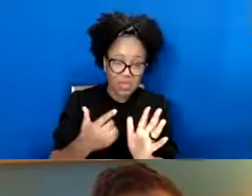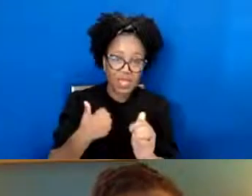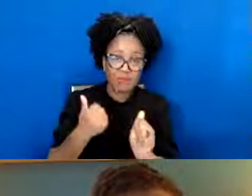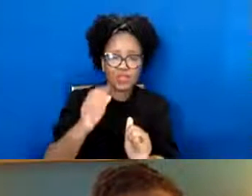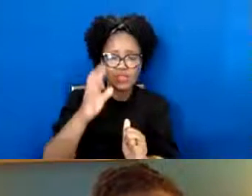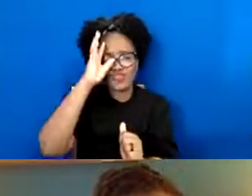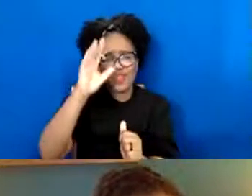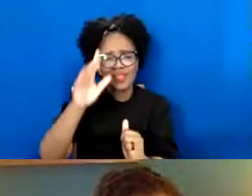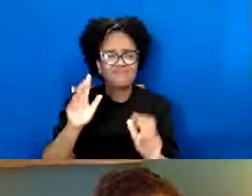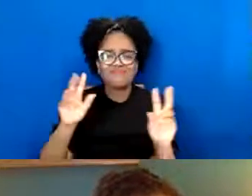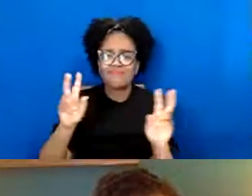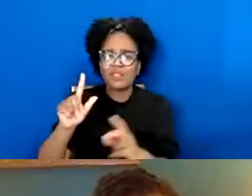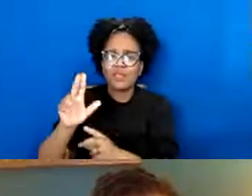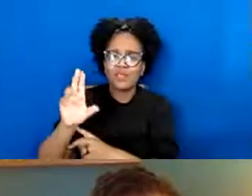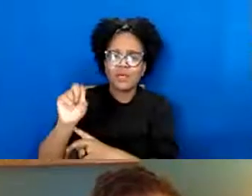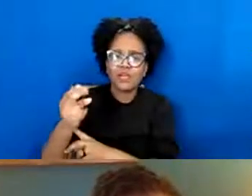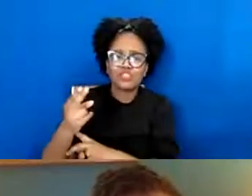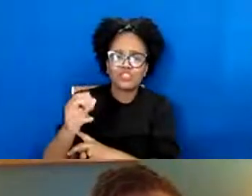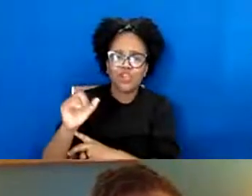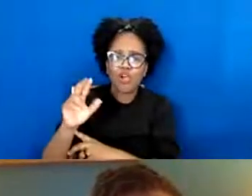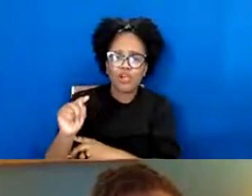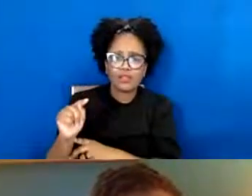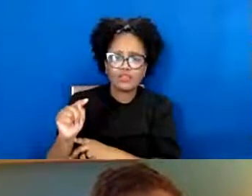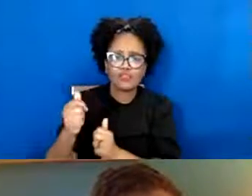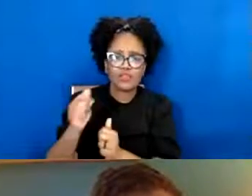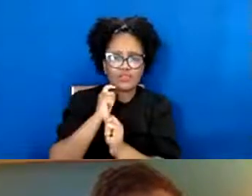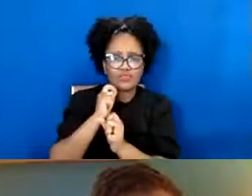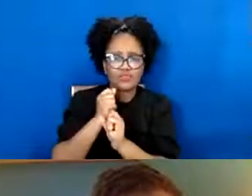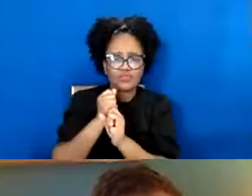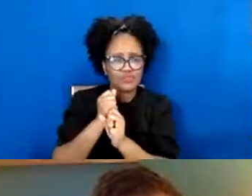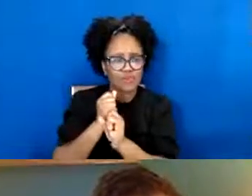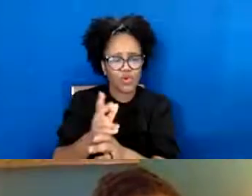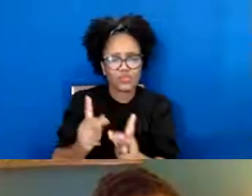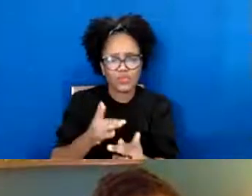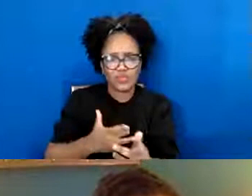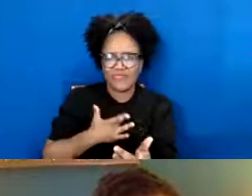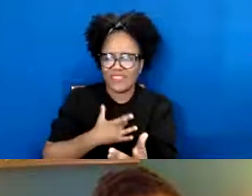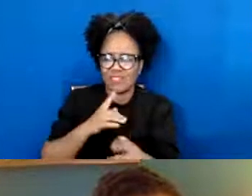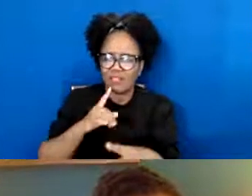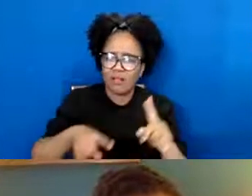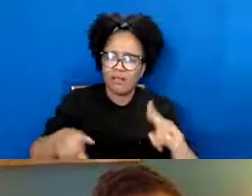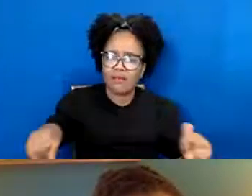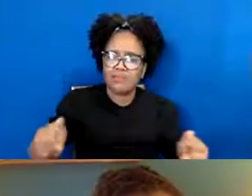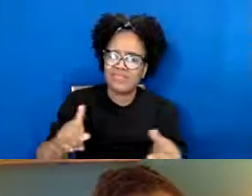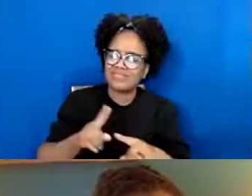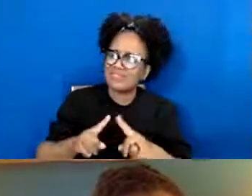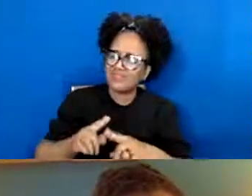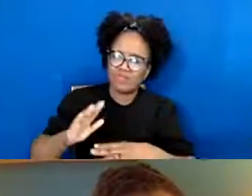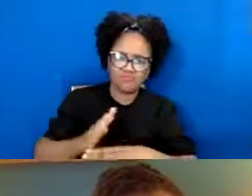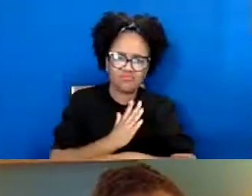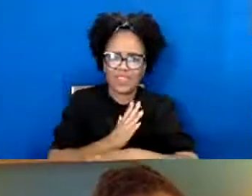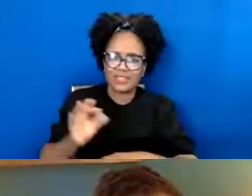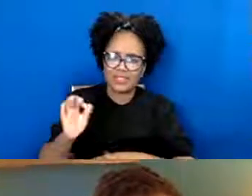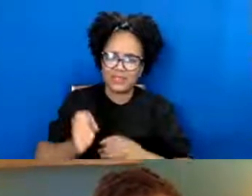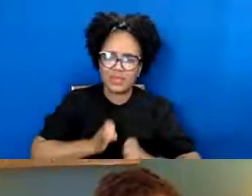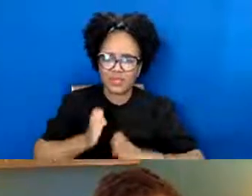feel a myriad of emotions, like there's some part of me that ultimately believes I don't deserve anything. And so I'm always, there's some part of me that's always gonna try to